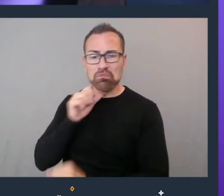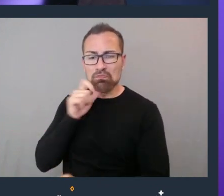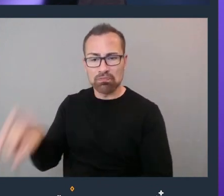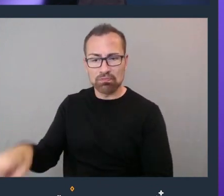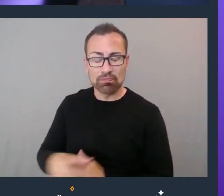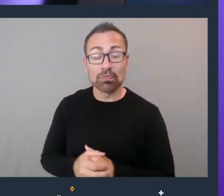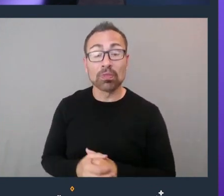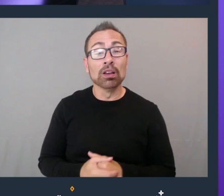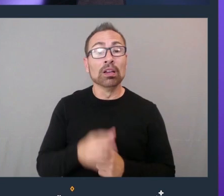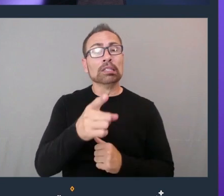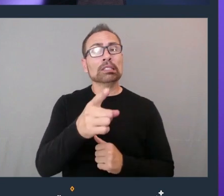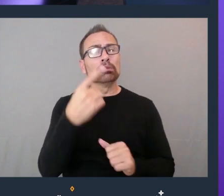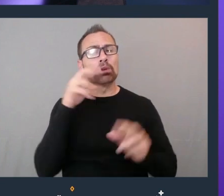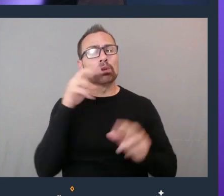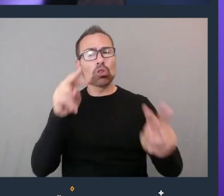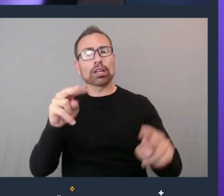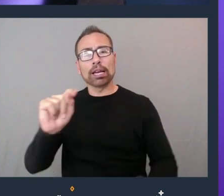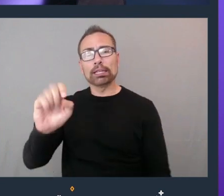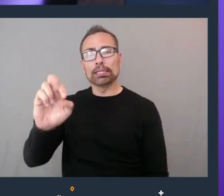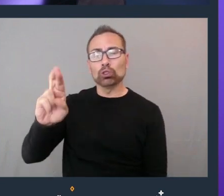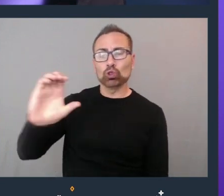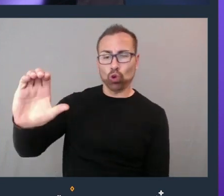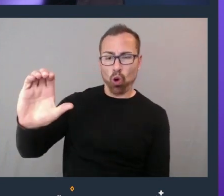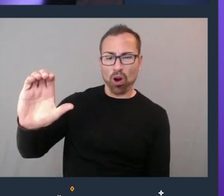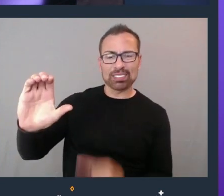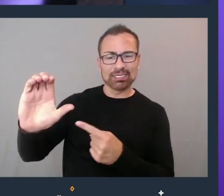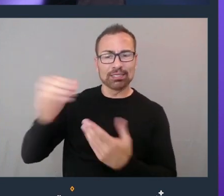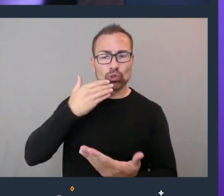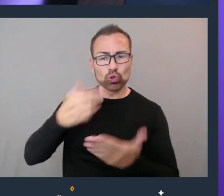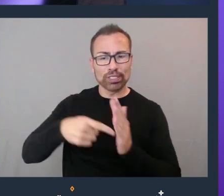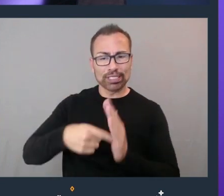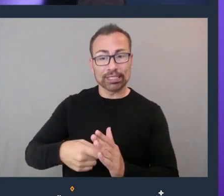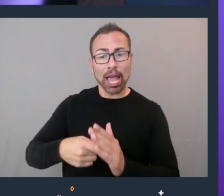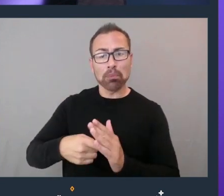as an example. They were originally founded in 2005,